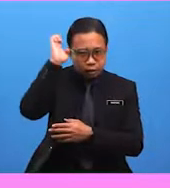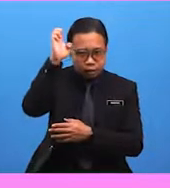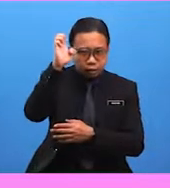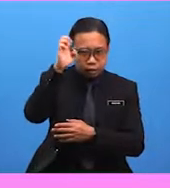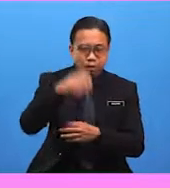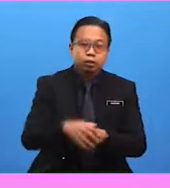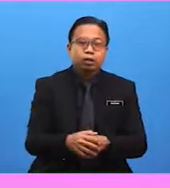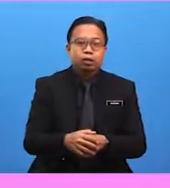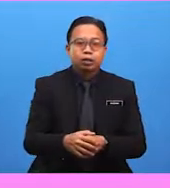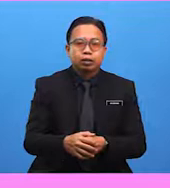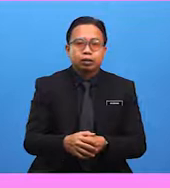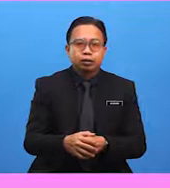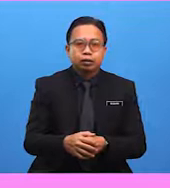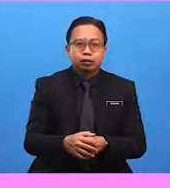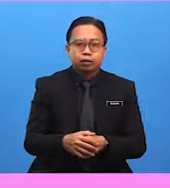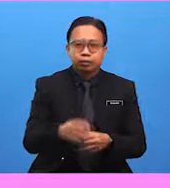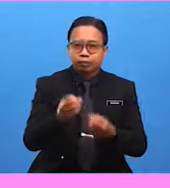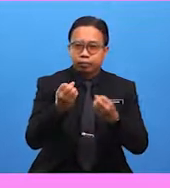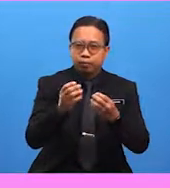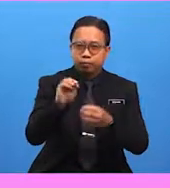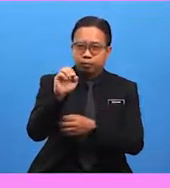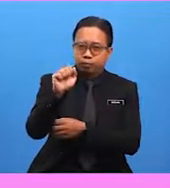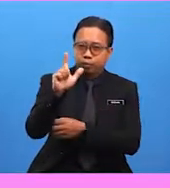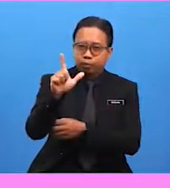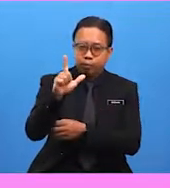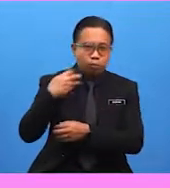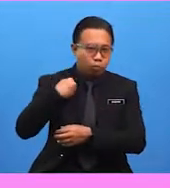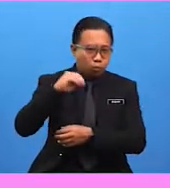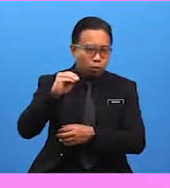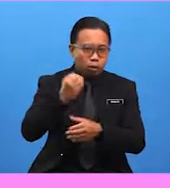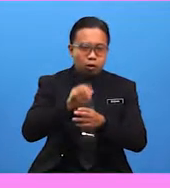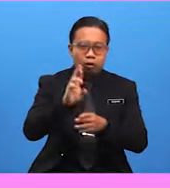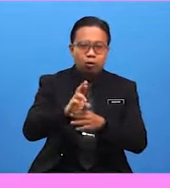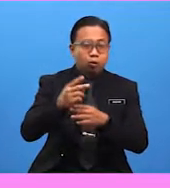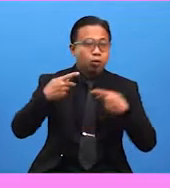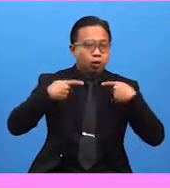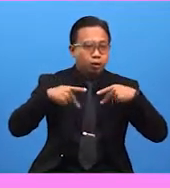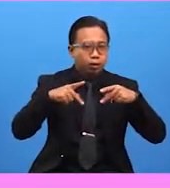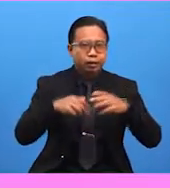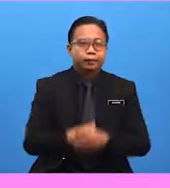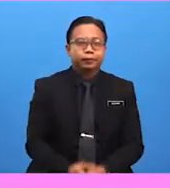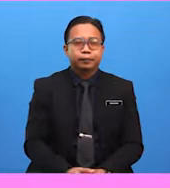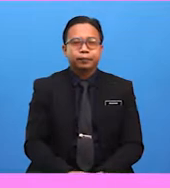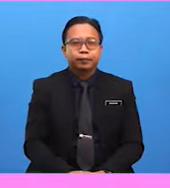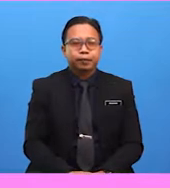as a rock star at the mall or at the grocery store.